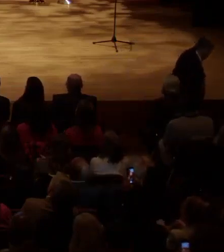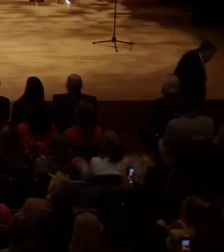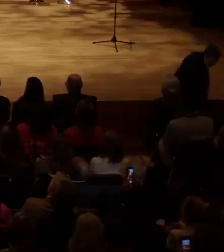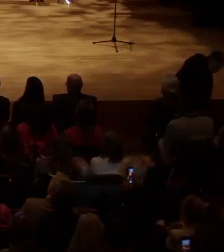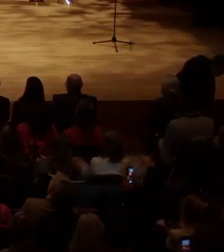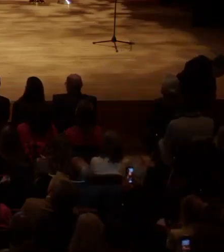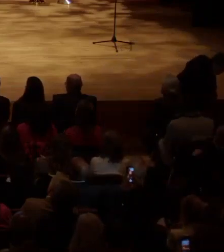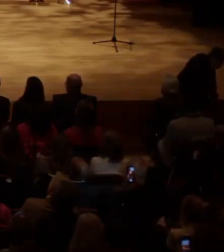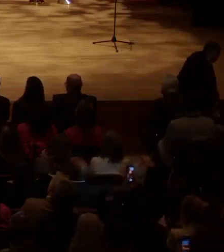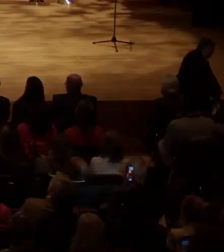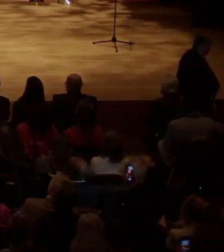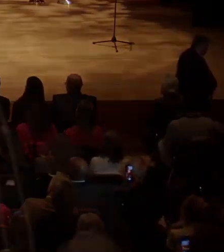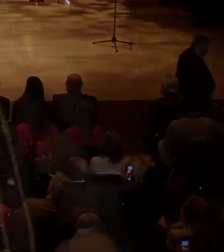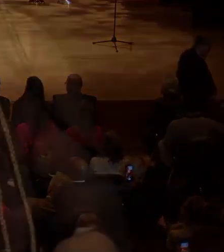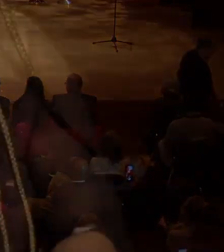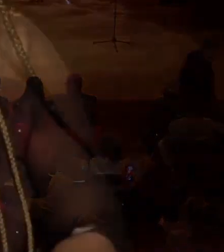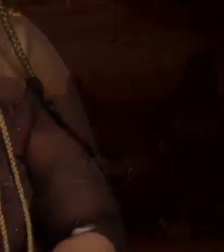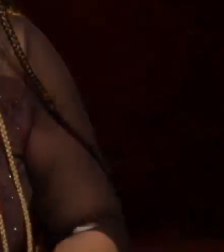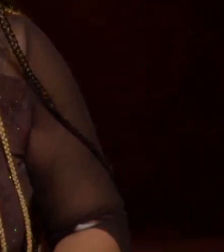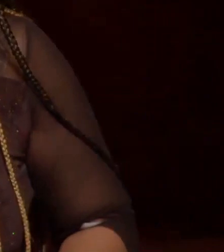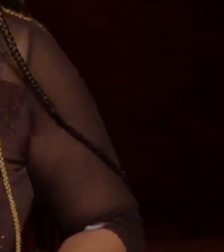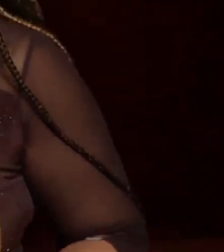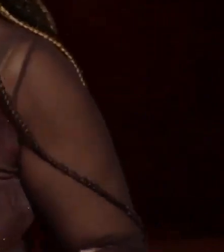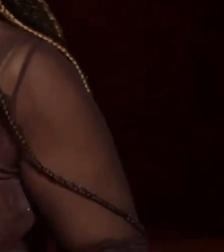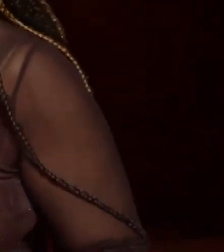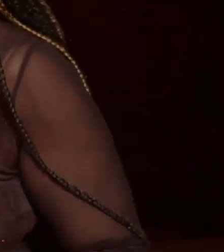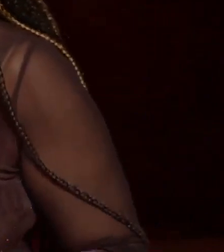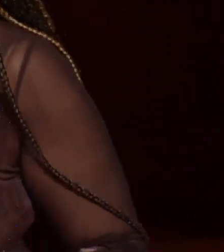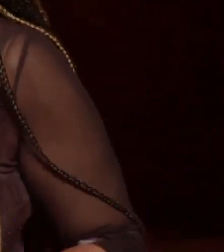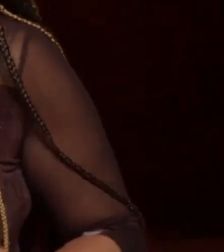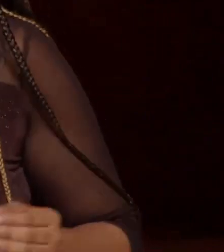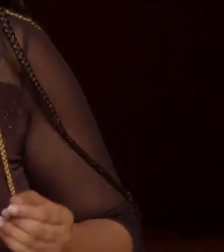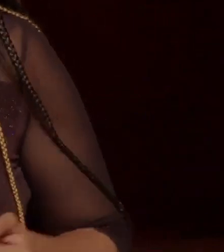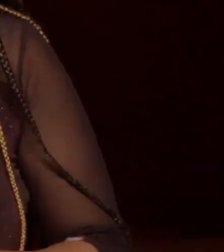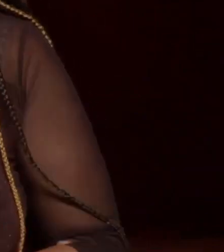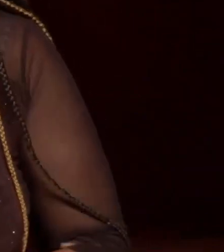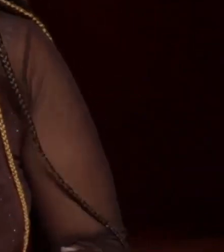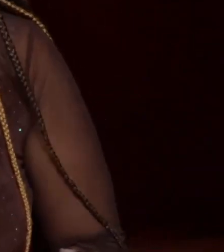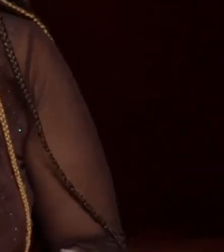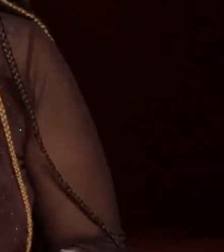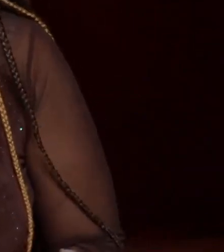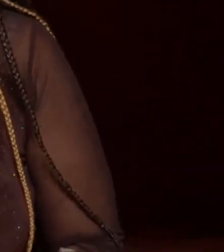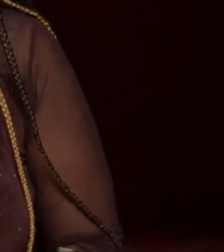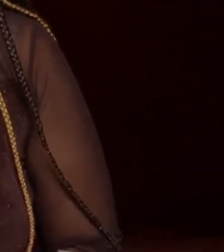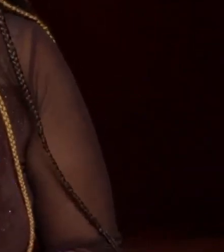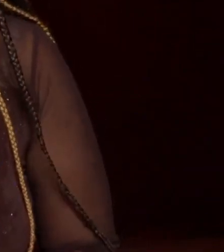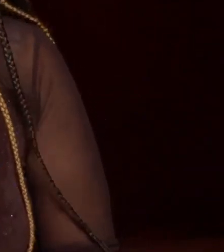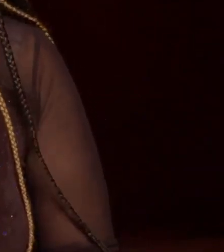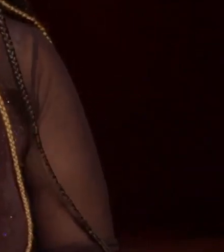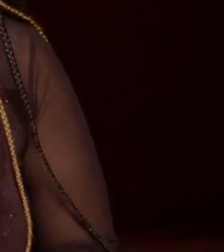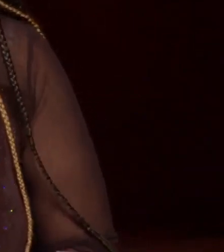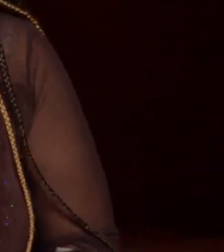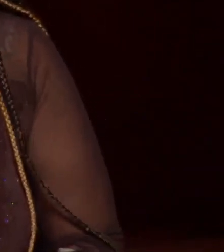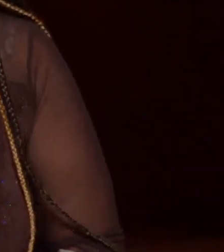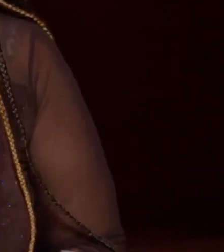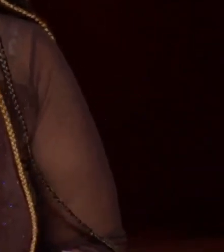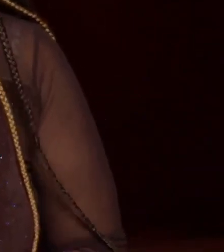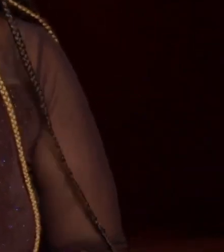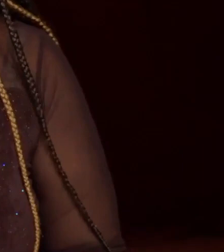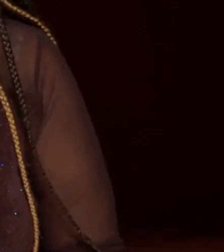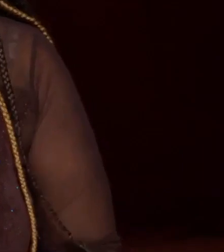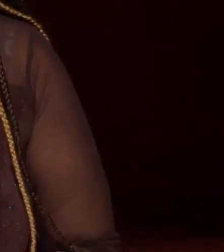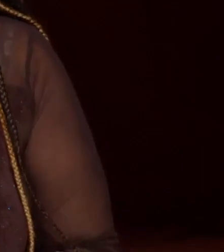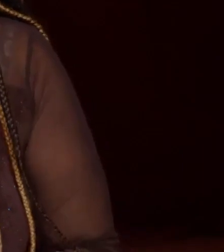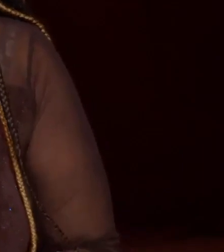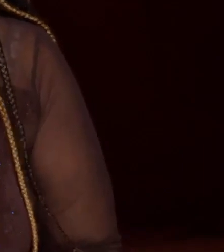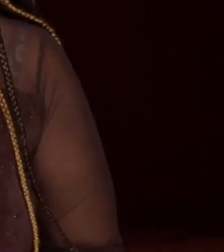Council. I'd like to thank UMSL student Cameron Hikes for playing the piano. And now I'd like to introduce